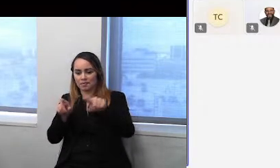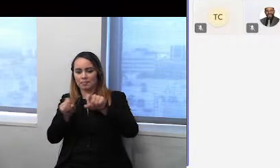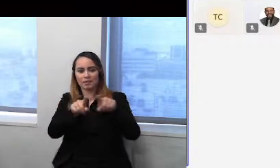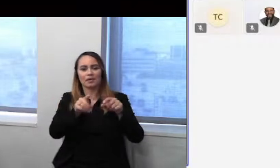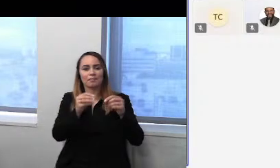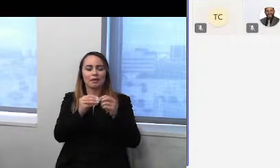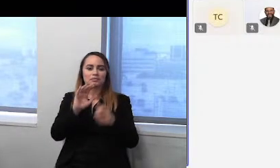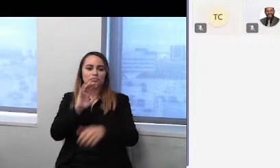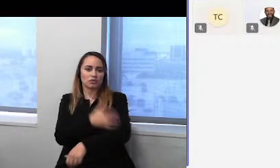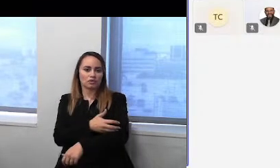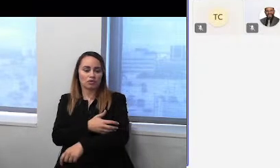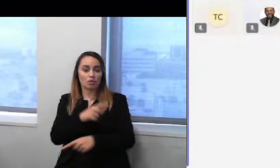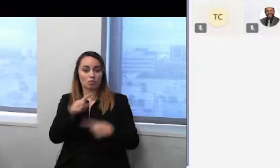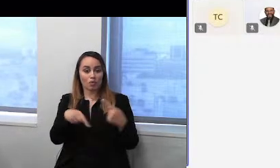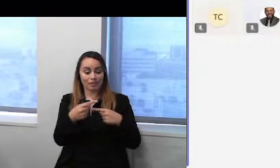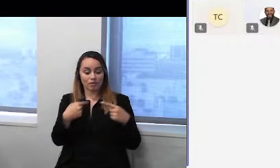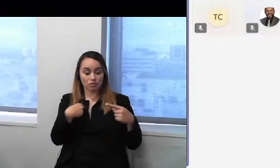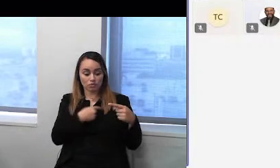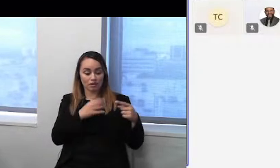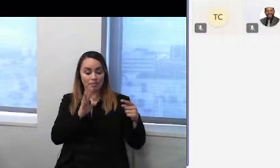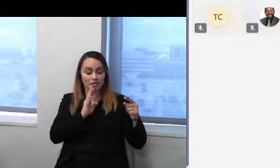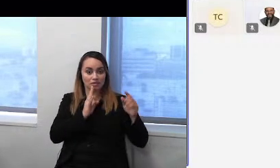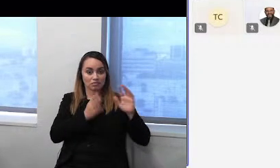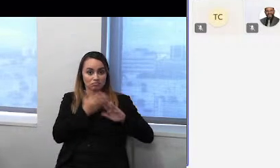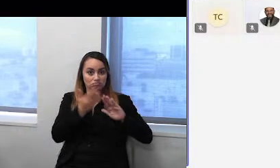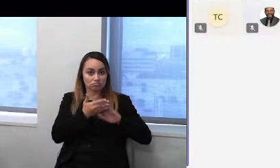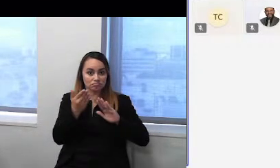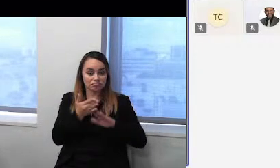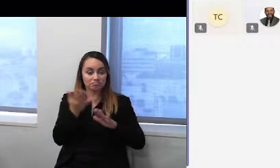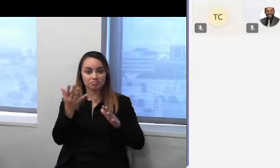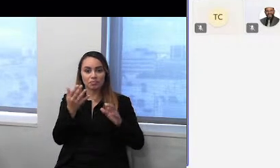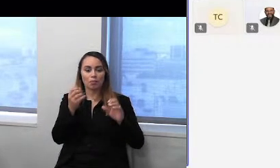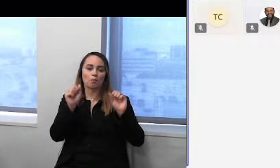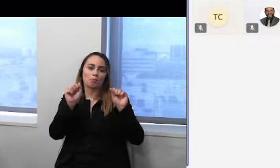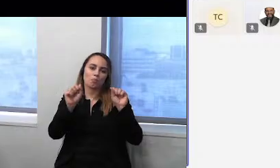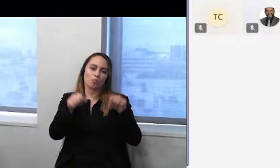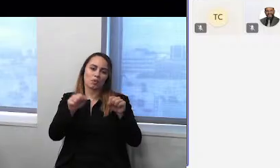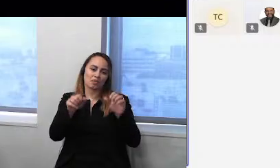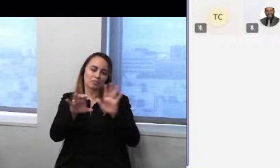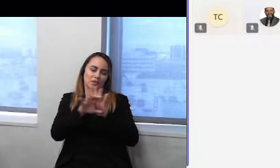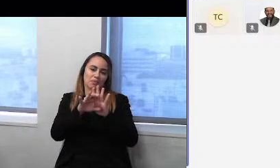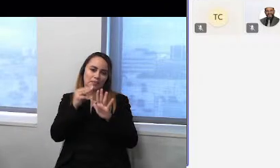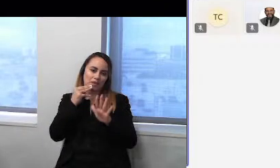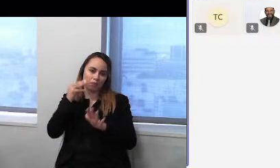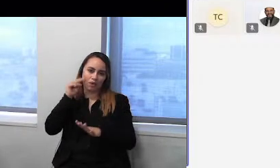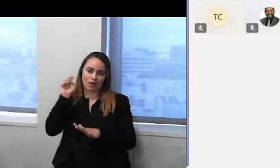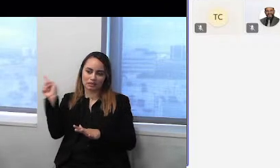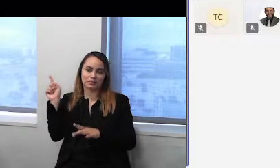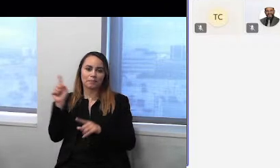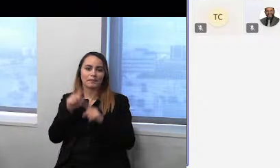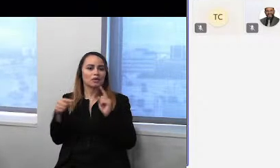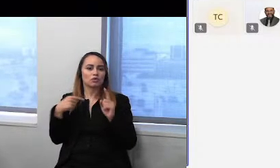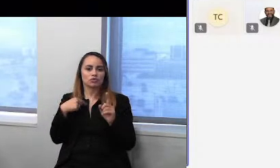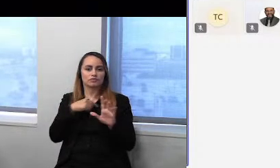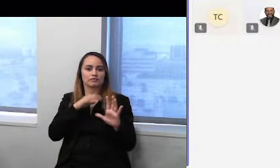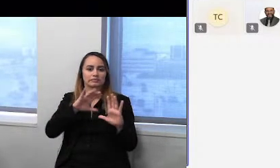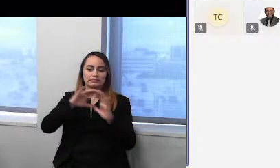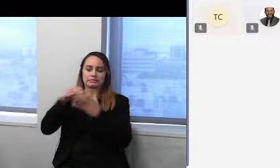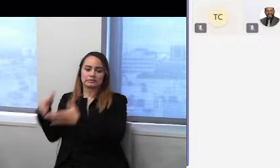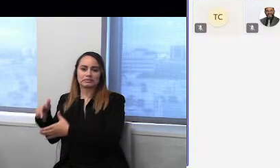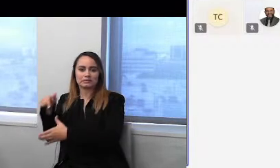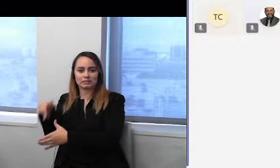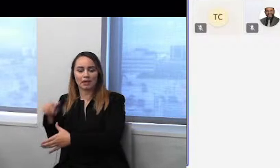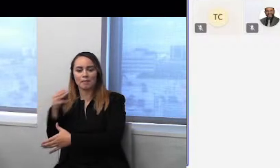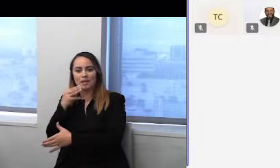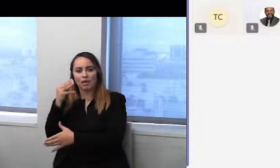be hypothetical in Maya West, but it's needed in San Juan. So you need a network and multiple paths to get there. So when you